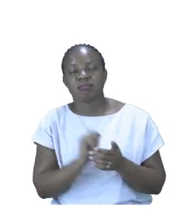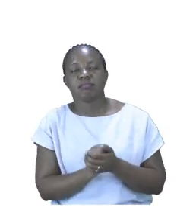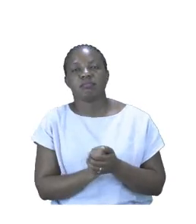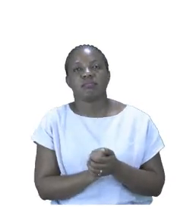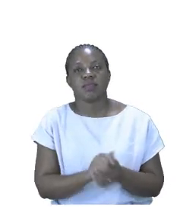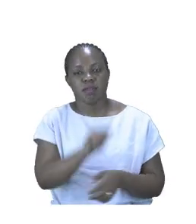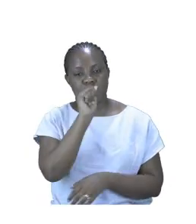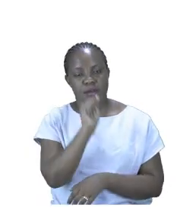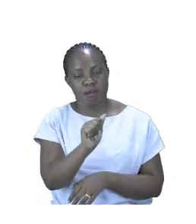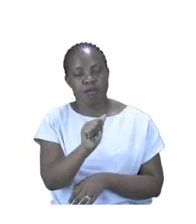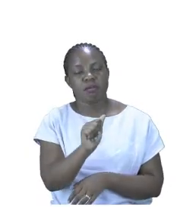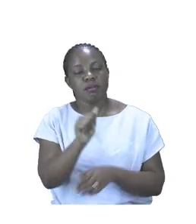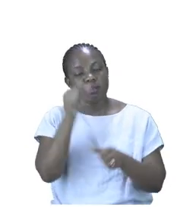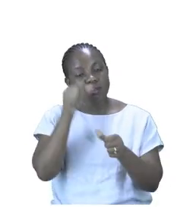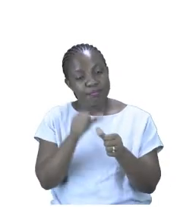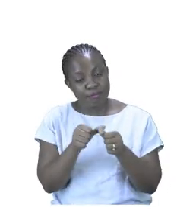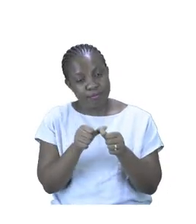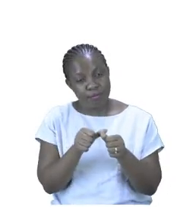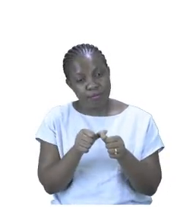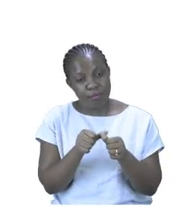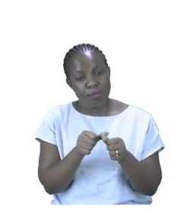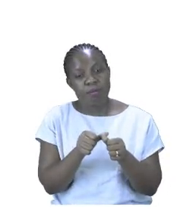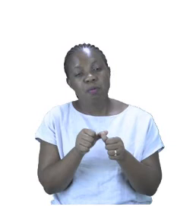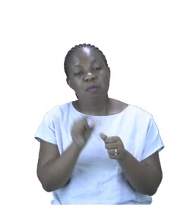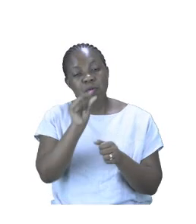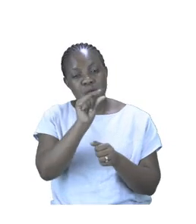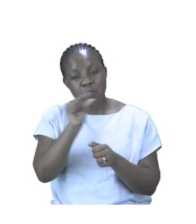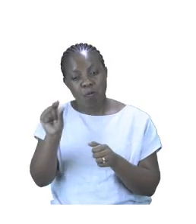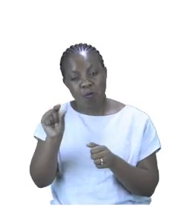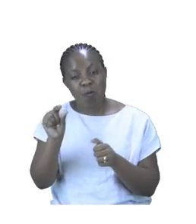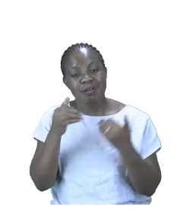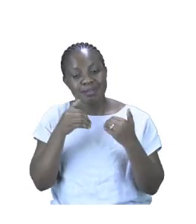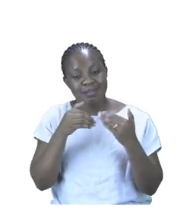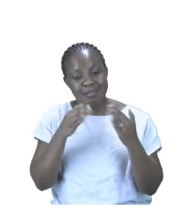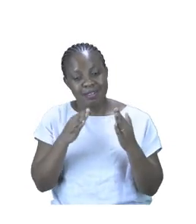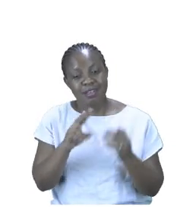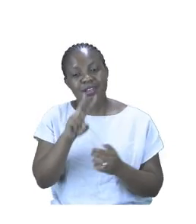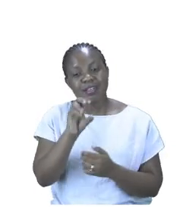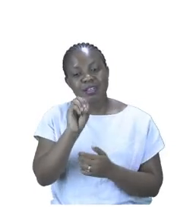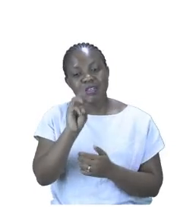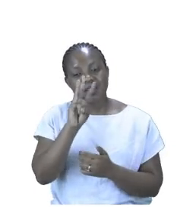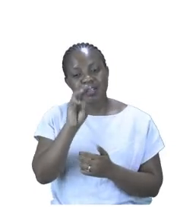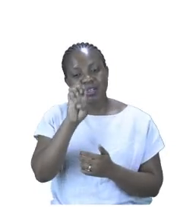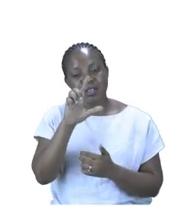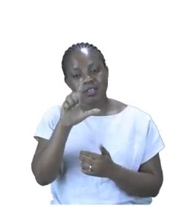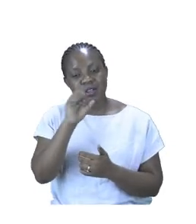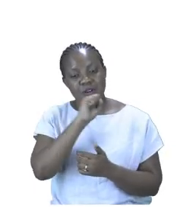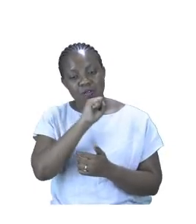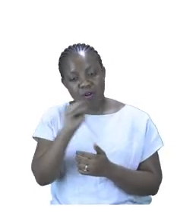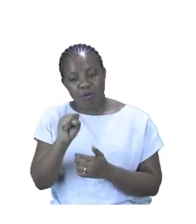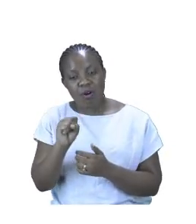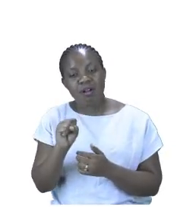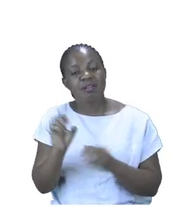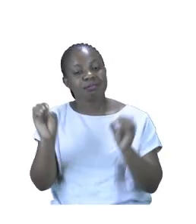Because remember, we are talking about the other letters in the alphabet that are not vowels.